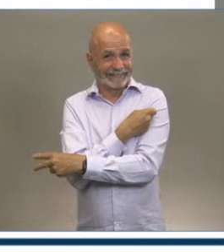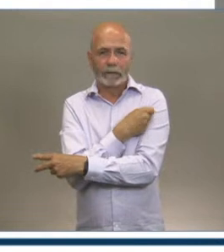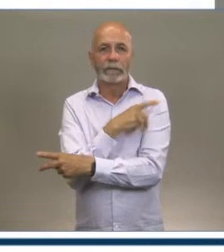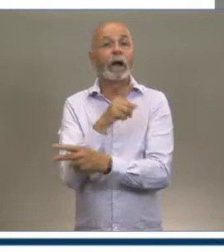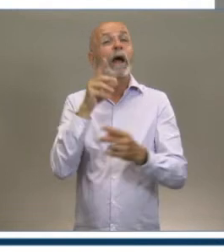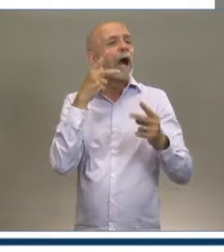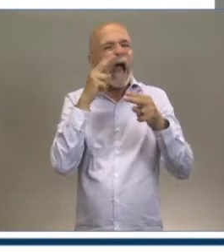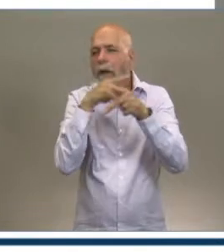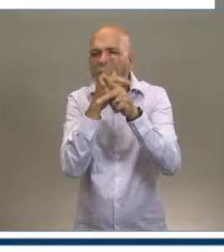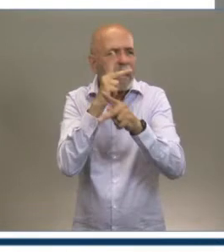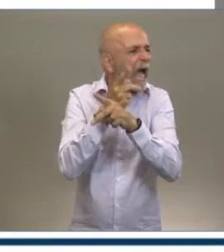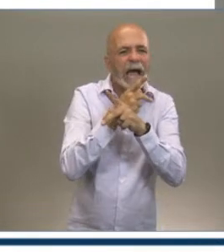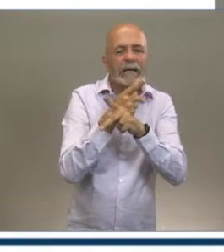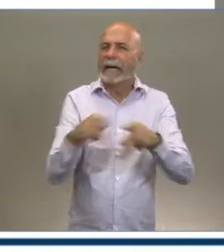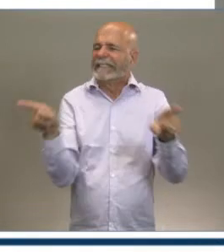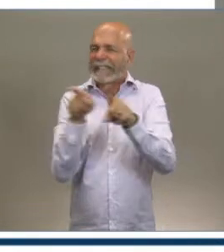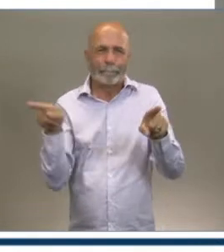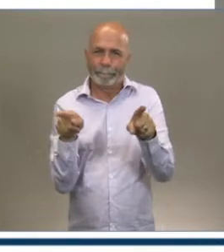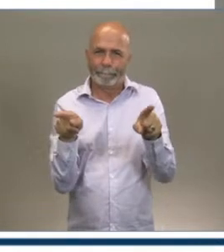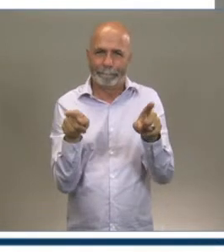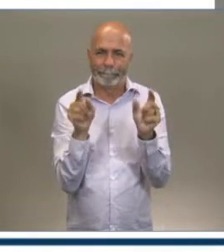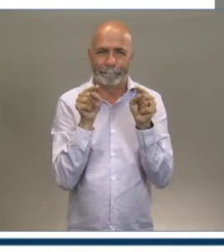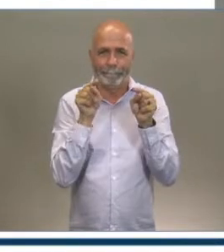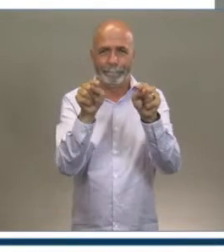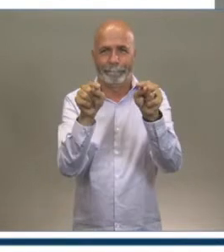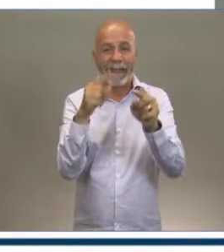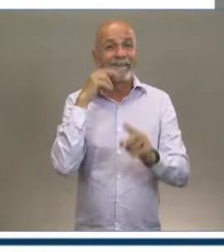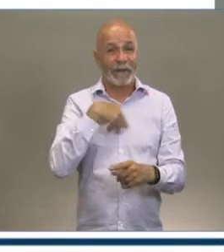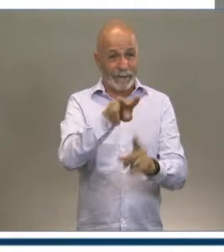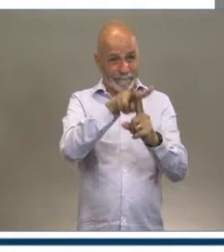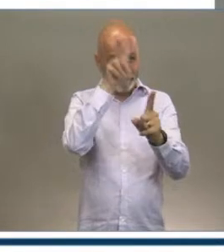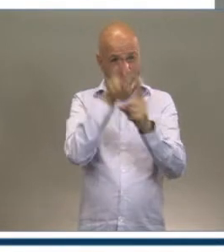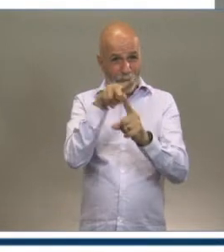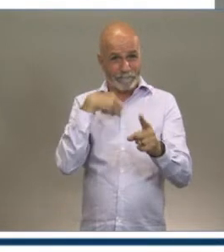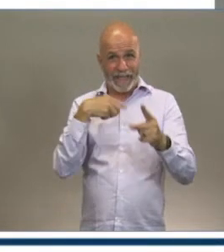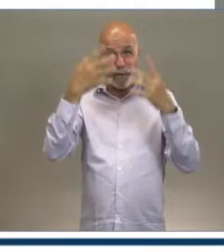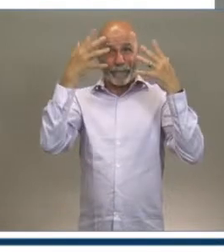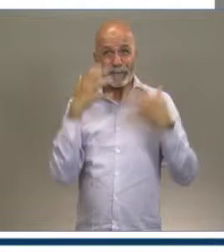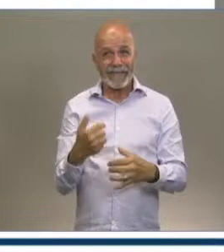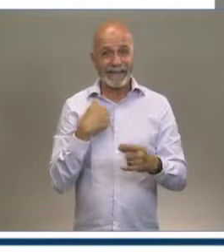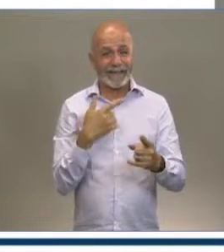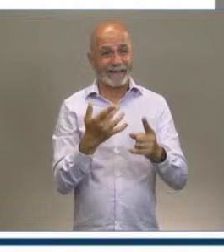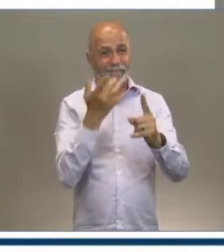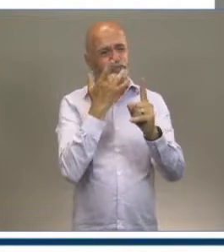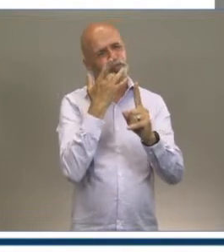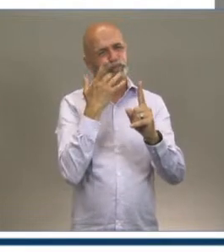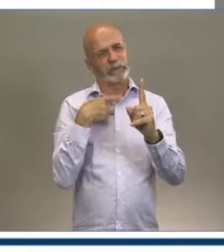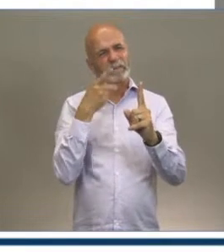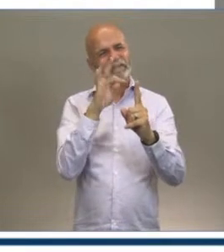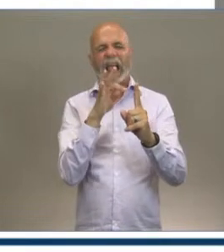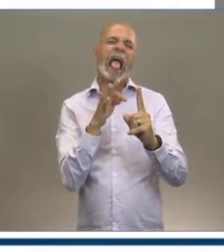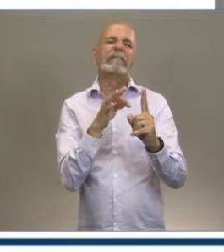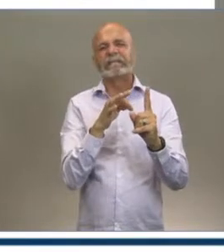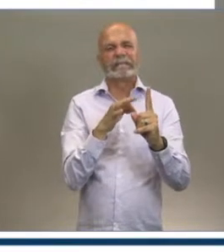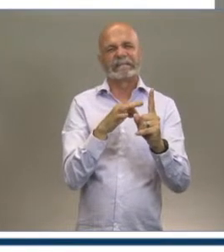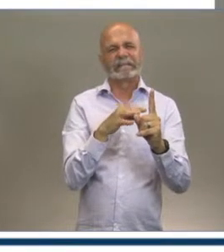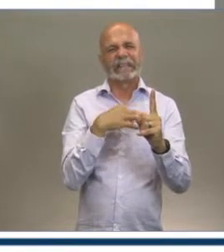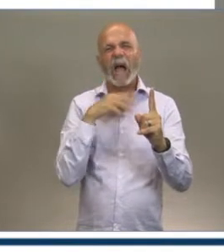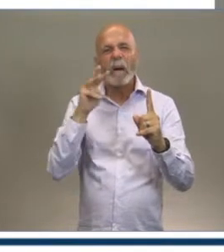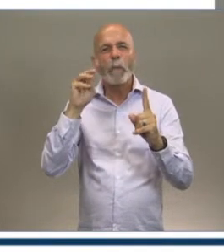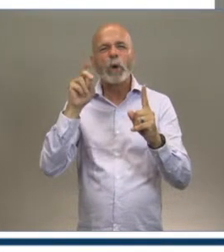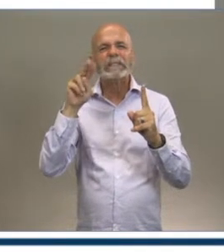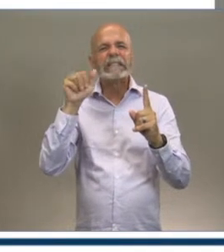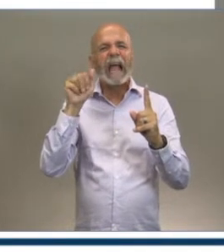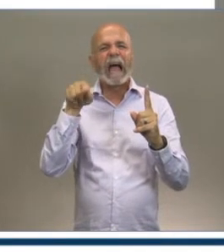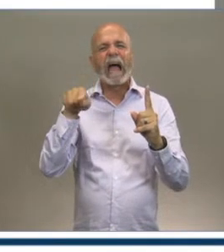effective. If you find an appointment, book it, regardless of which of these vaccines is available. The sooner we all